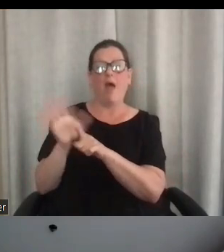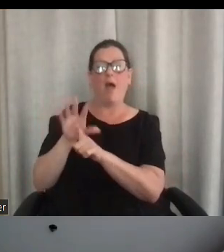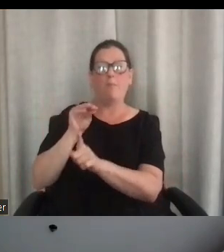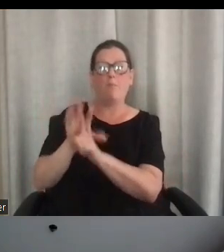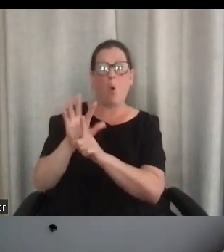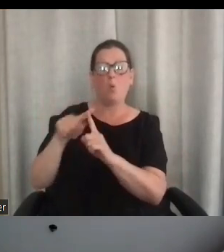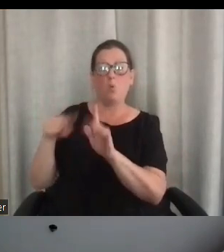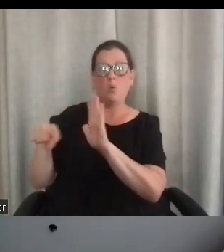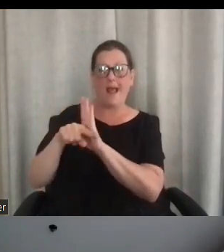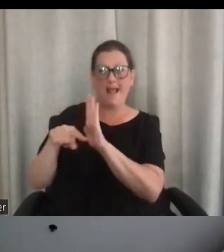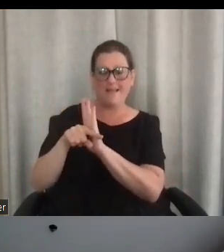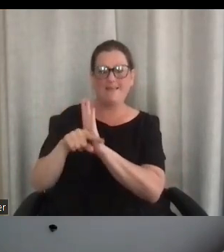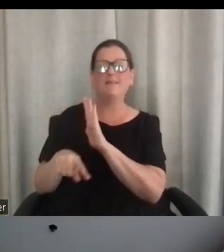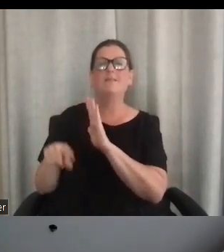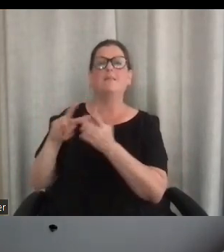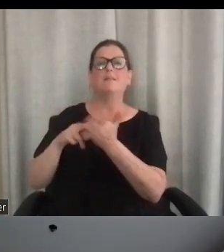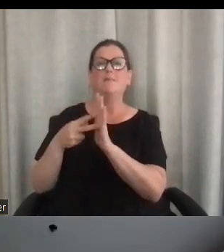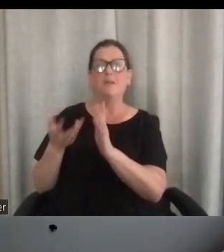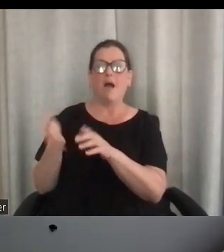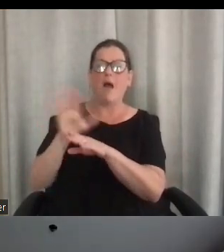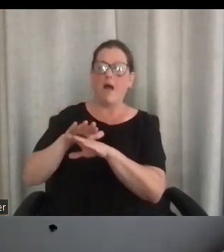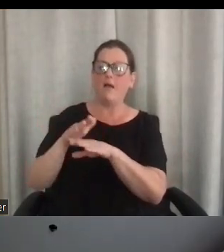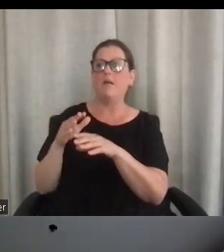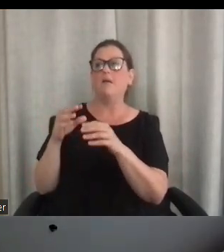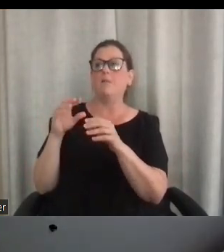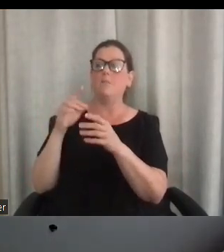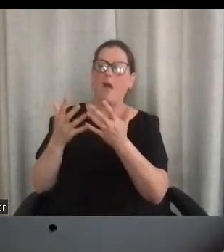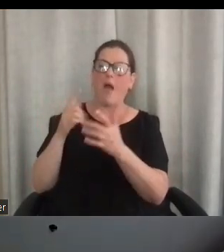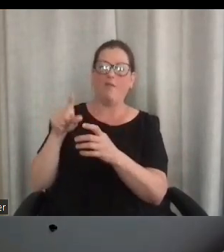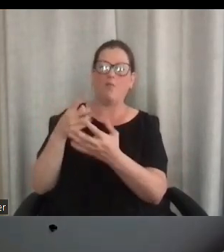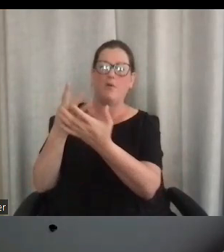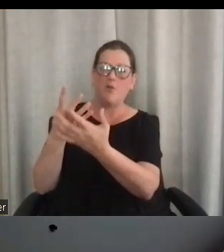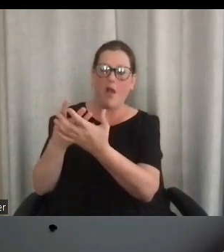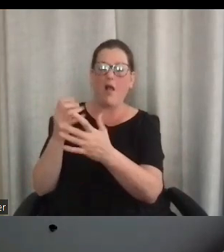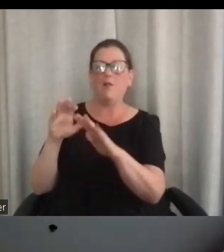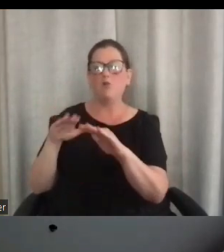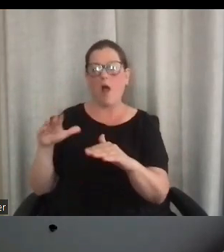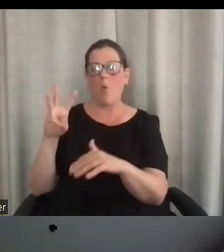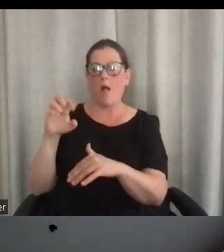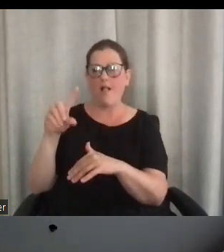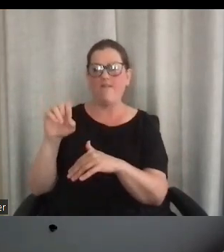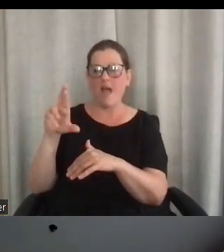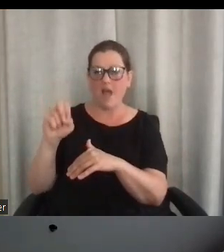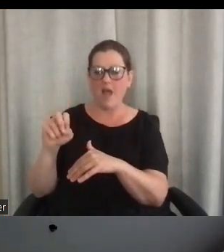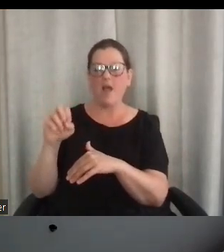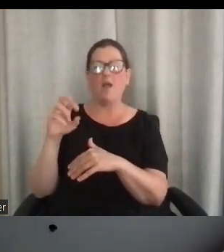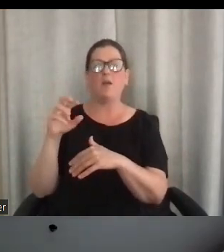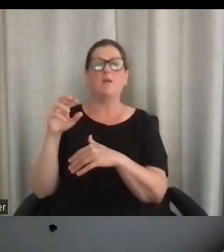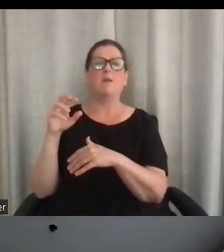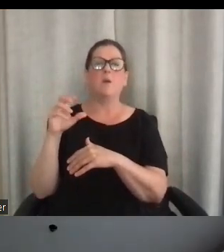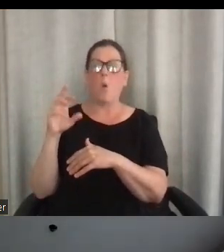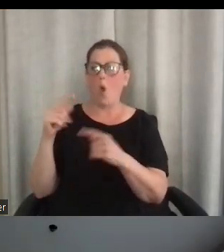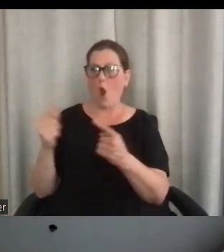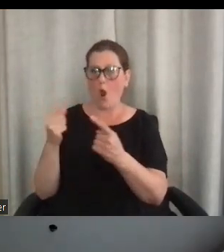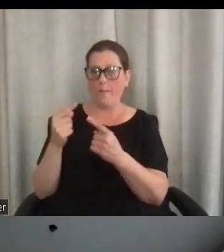ACEs, such as increased exposure to the criminal justice or child welfare system, or increased exposure to harm due to identity. And